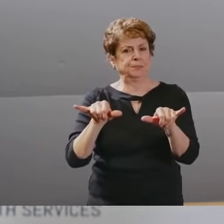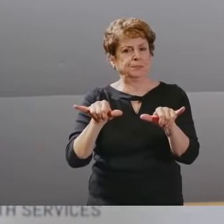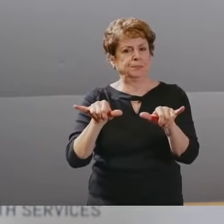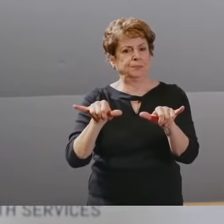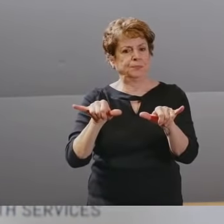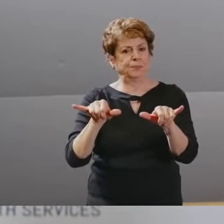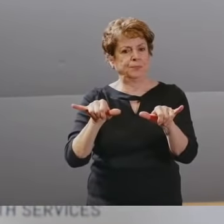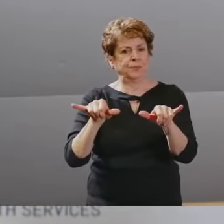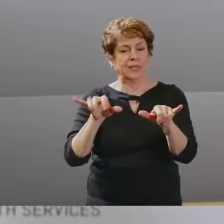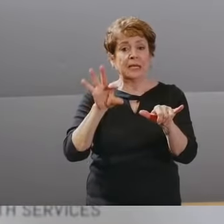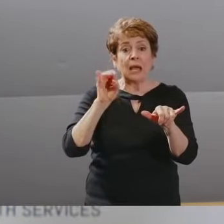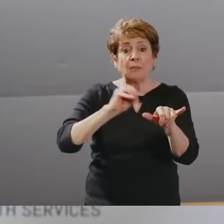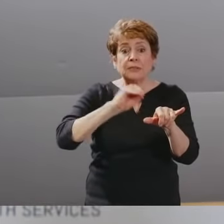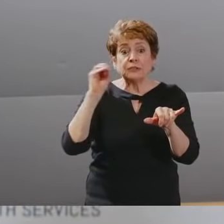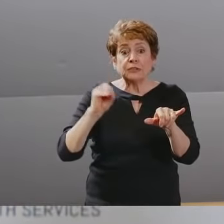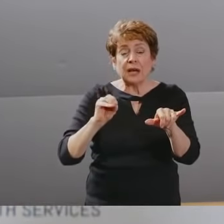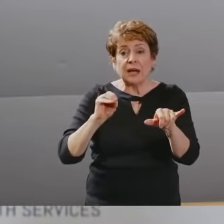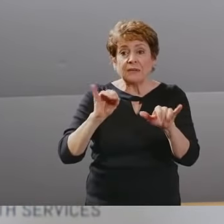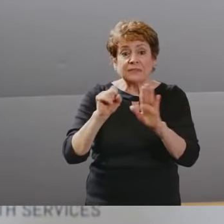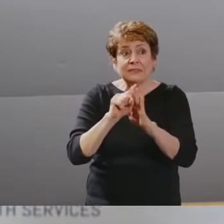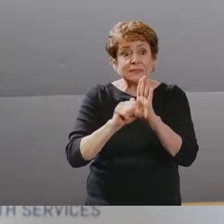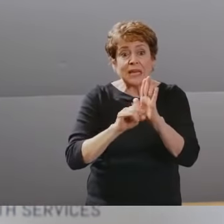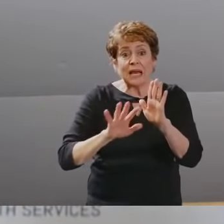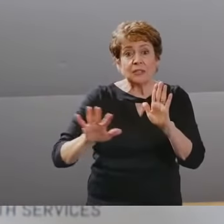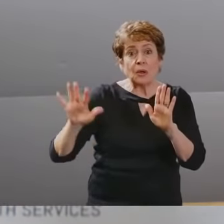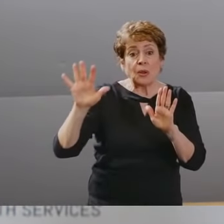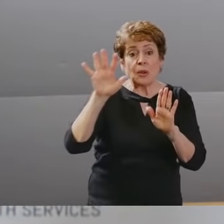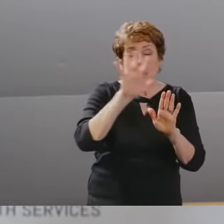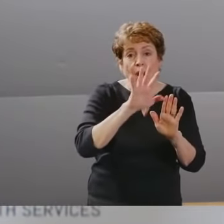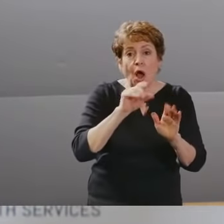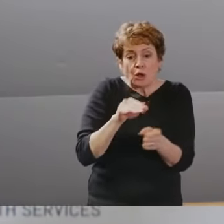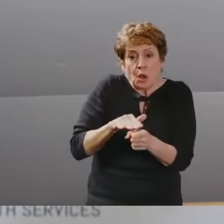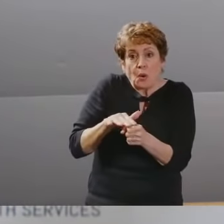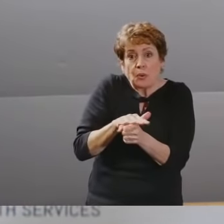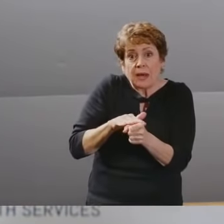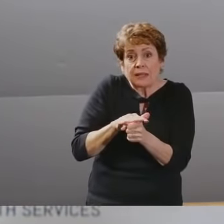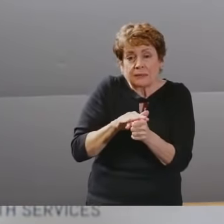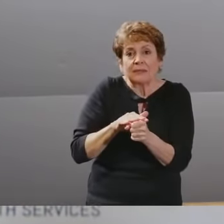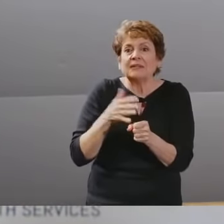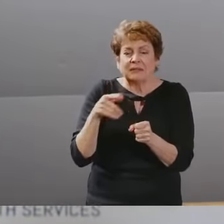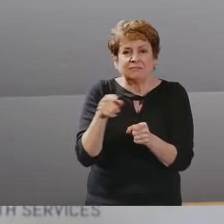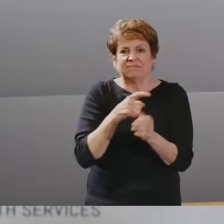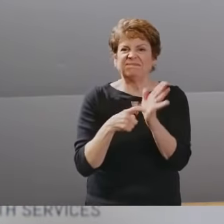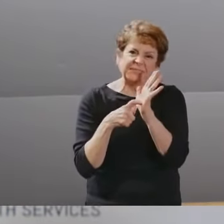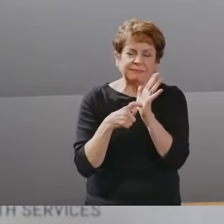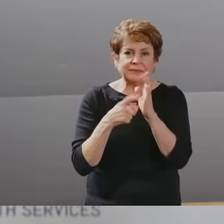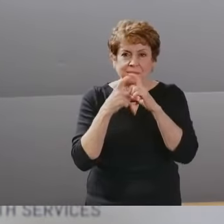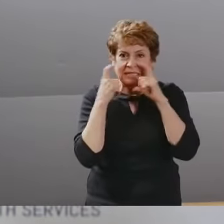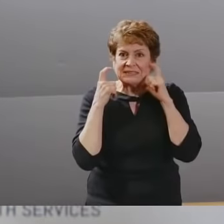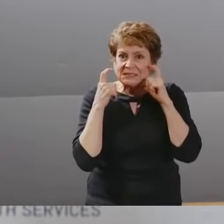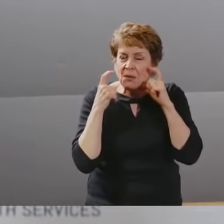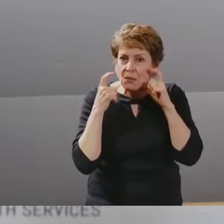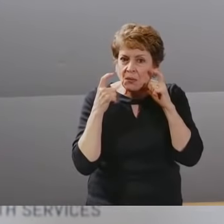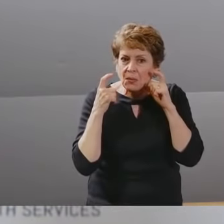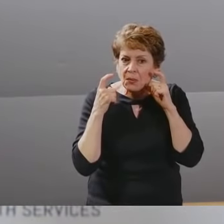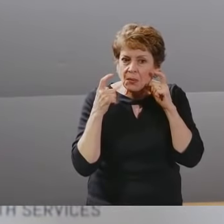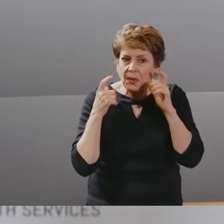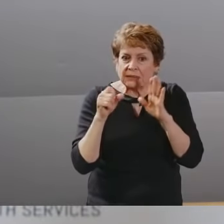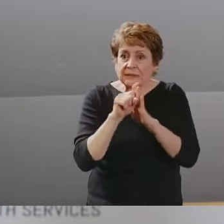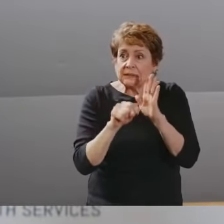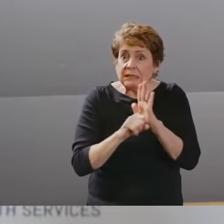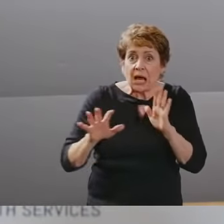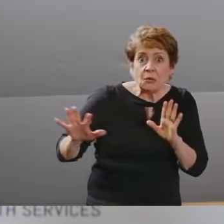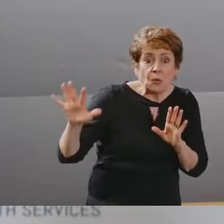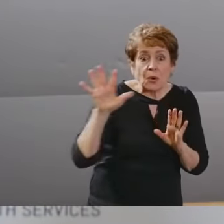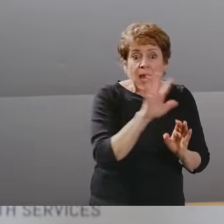state is under a local mask mandate. And statewide, masks are required in restaurants,